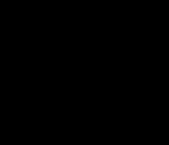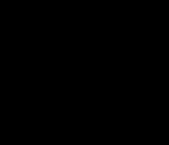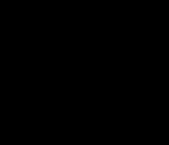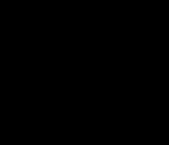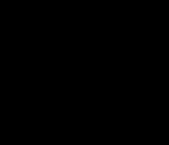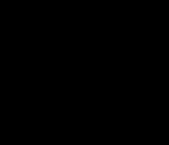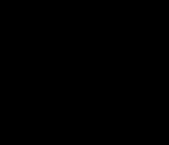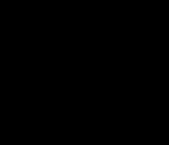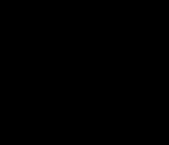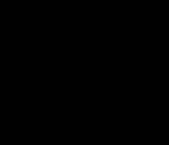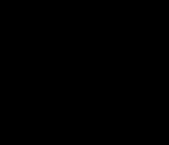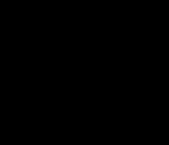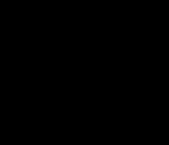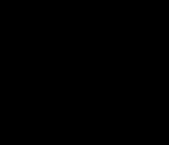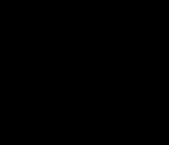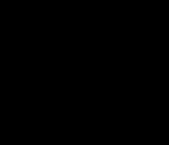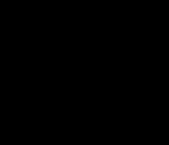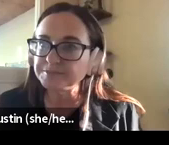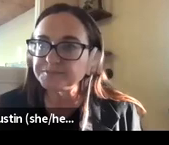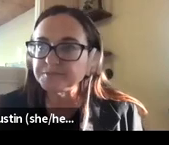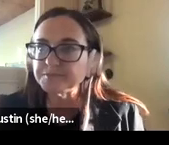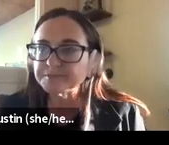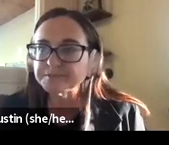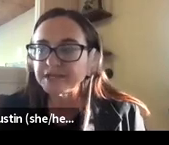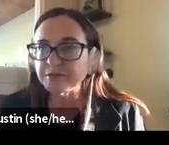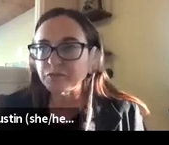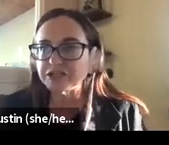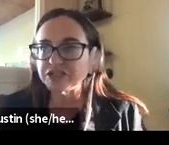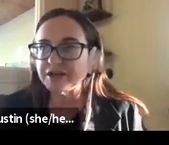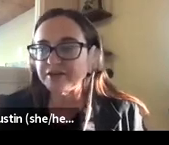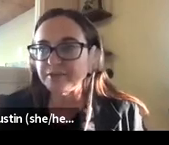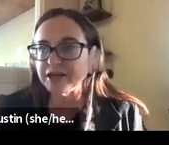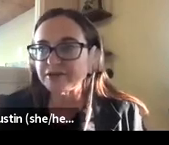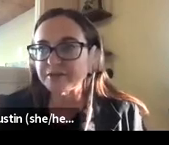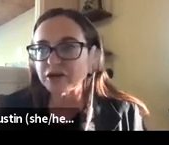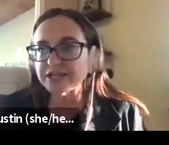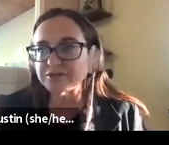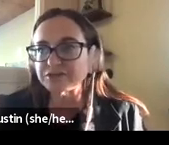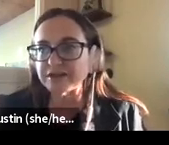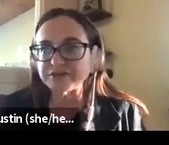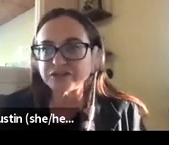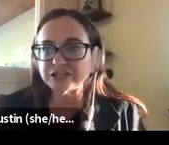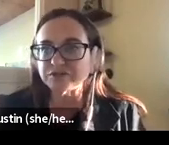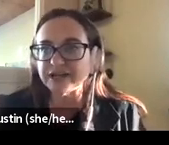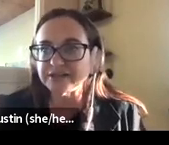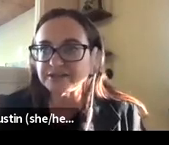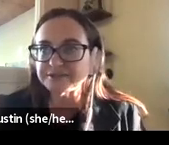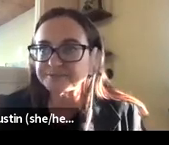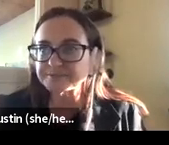maybe not directly through victim advocacy? Anyone want to share how they may have come in contact with survivors of